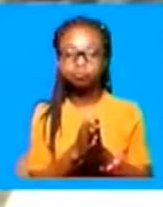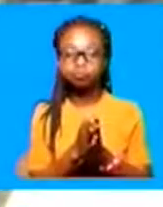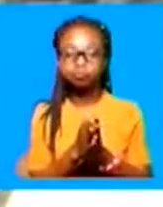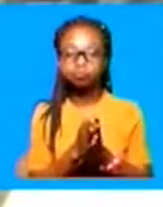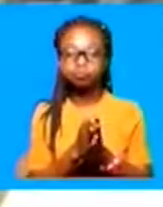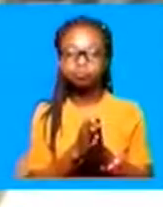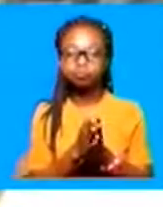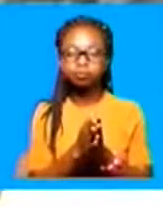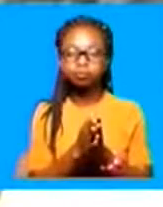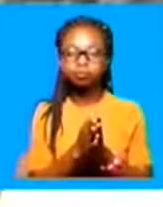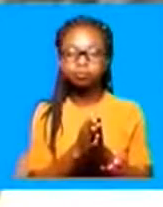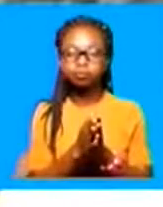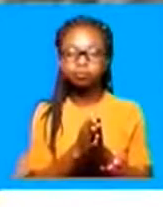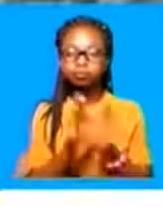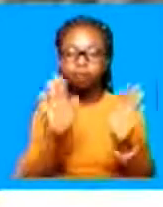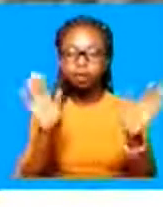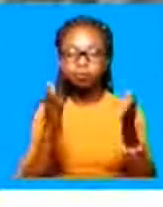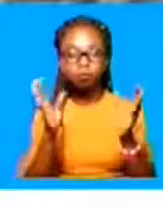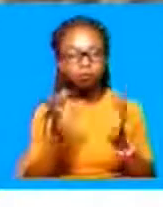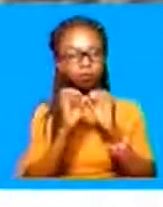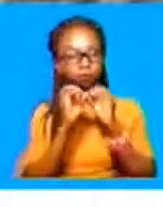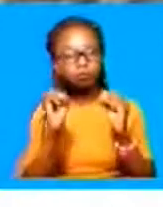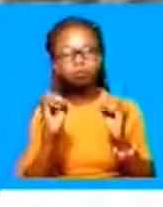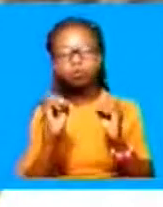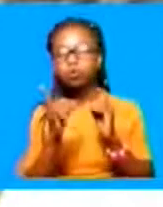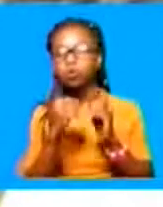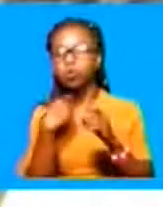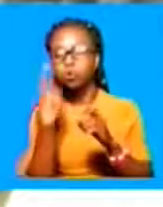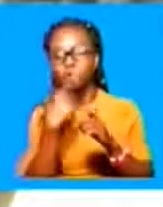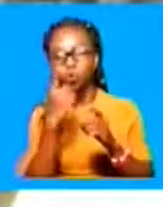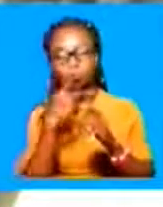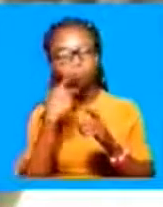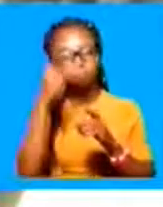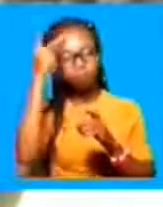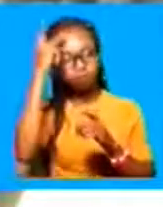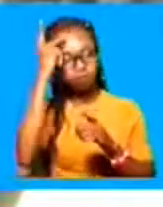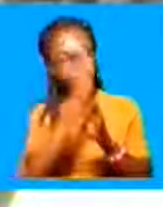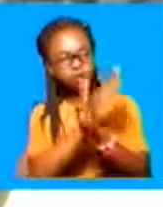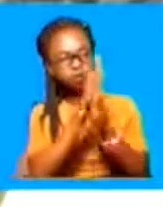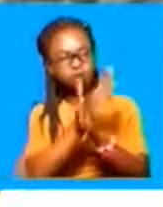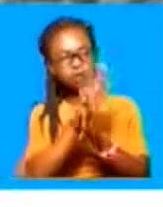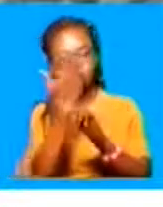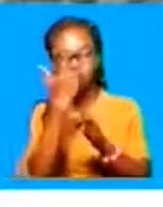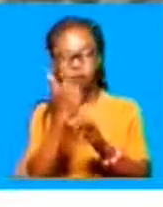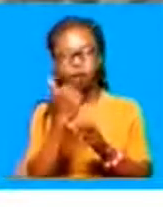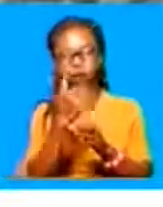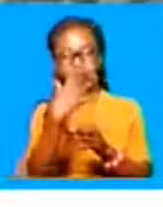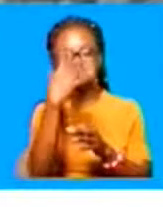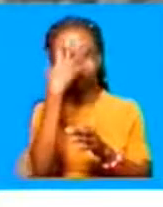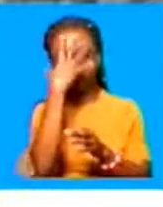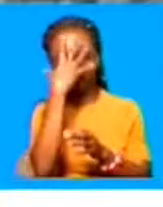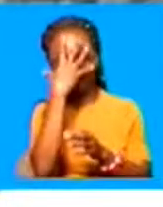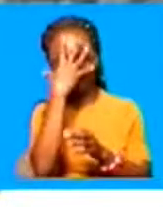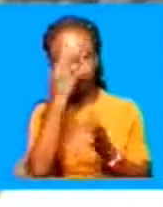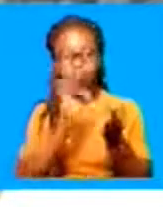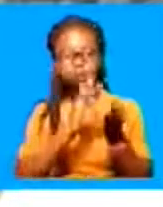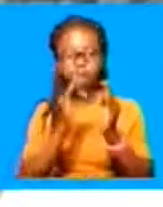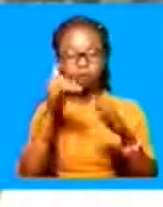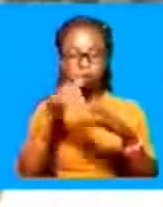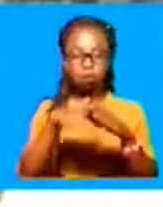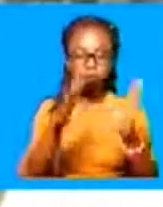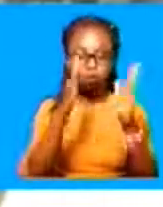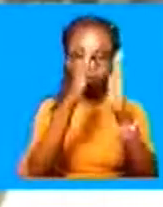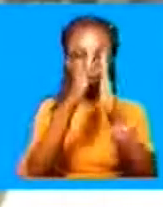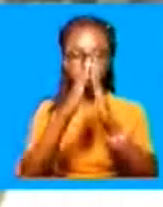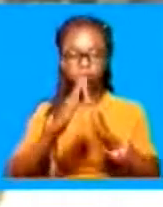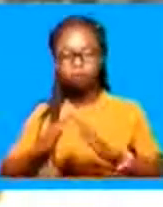Would discourage any parent who is hiding their child in the house because of stigma. Whether she's in the house